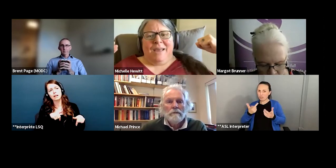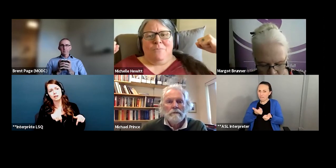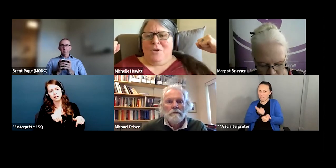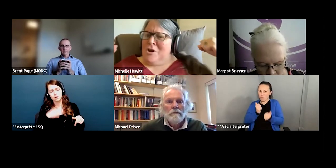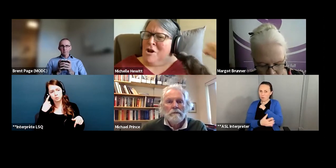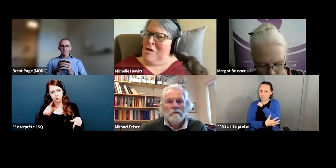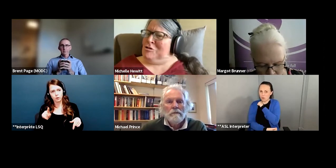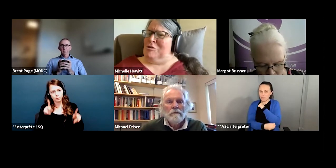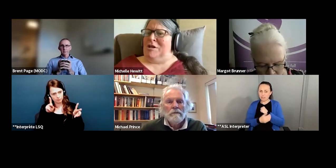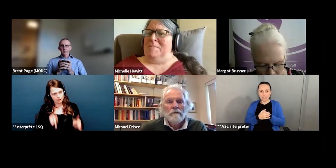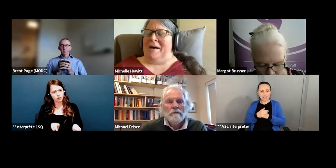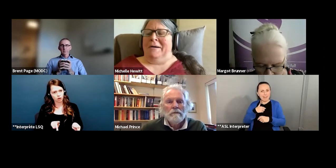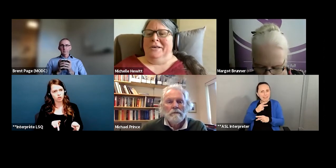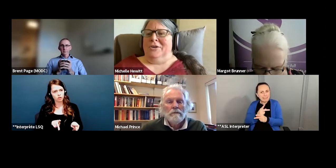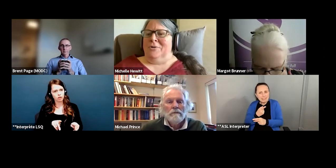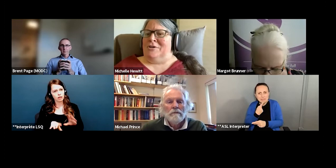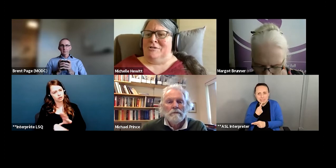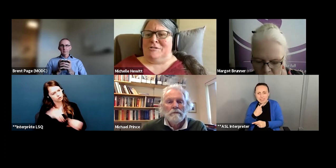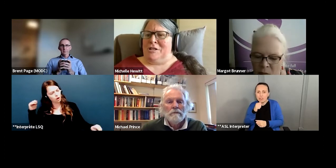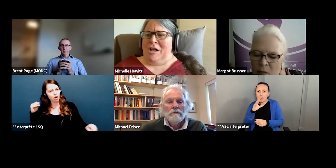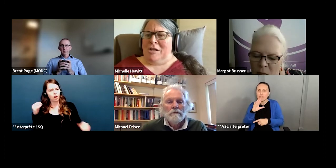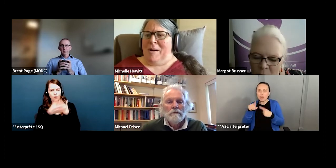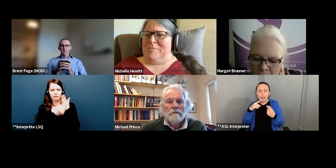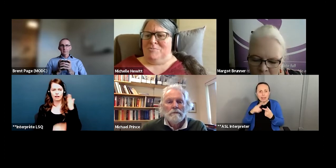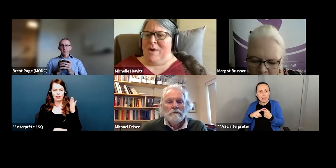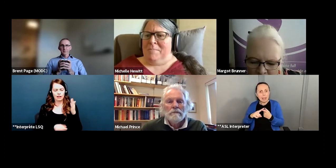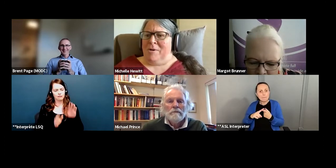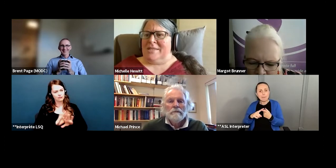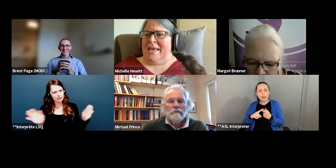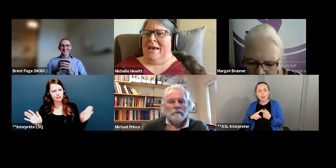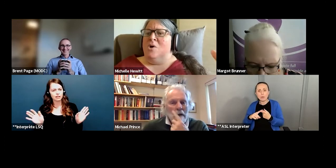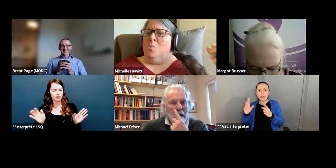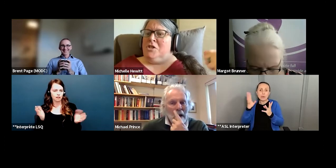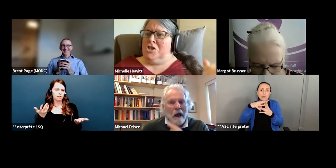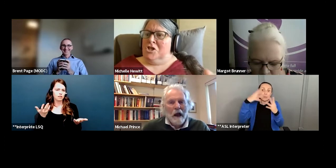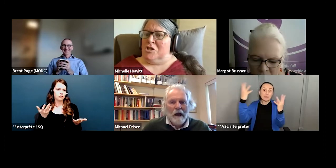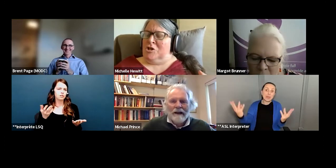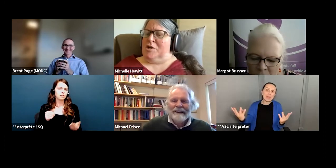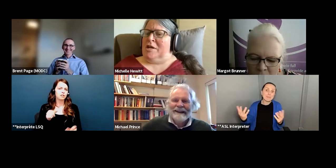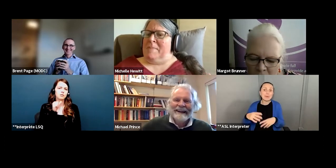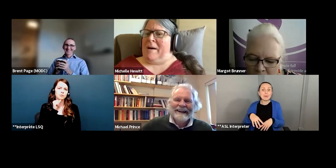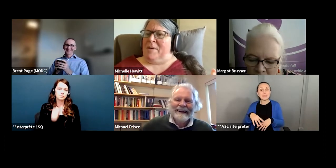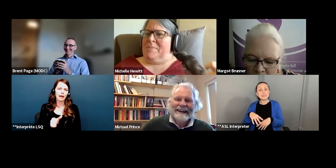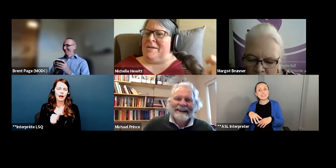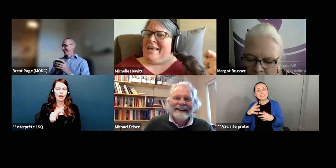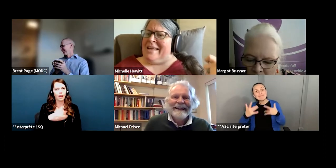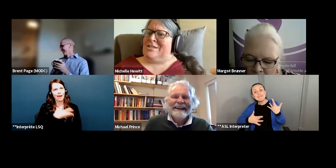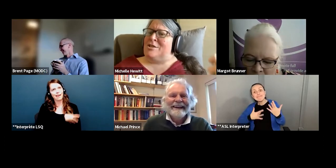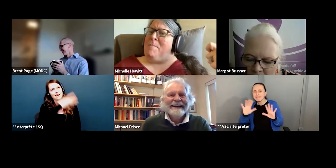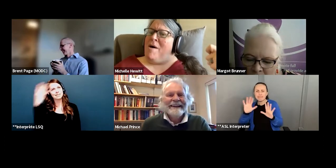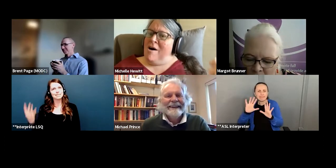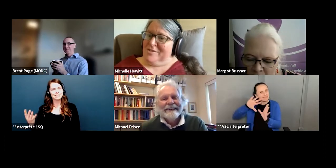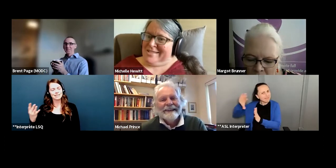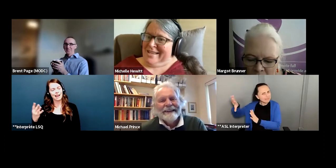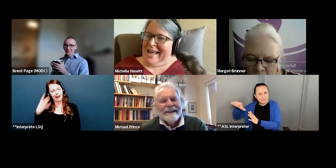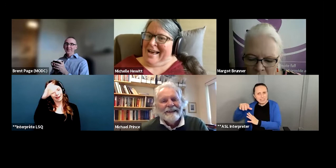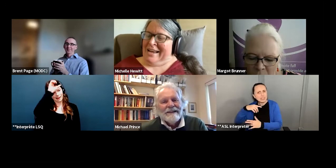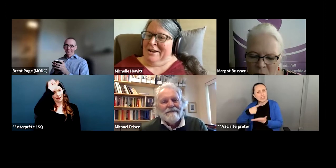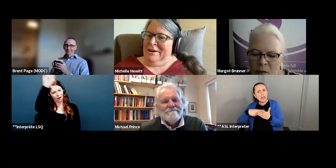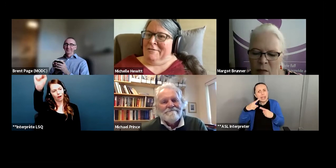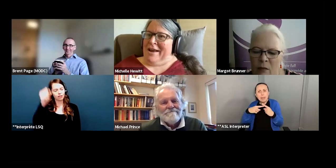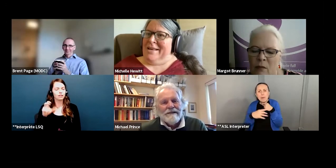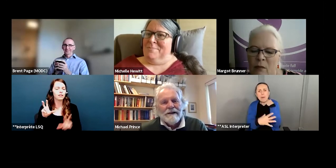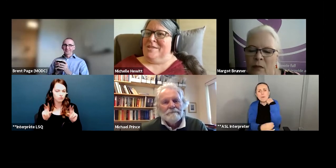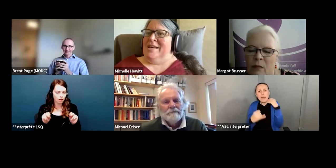keep saying we're not talking about unicorns and lollipops and rainbows here. We're just talking about people getting to the poverty